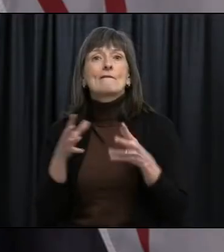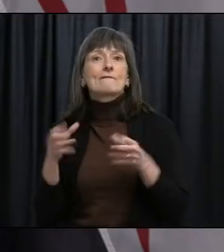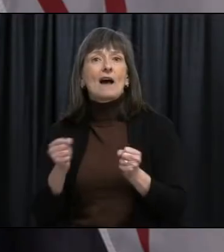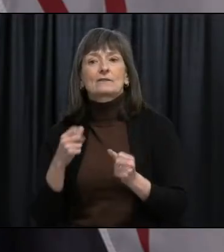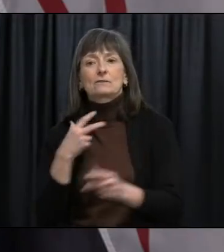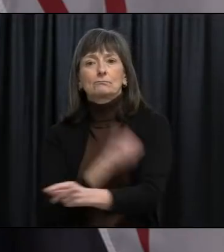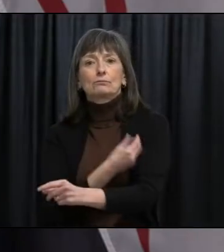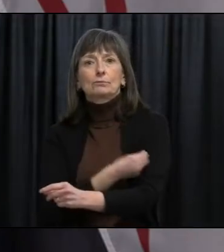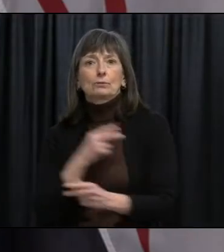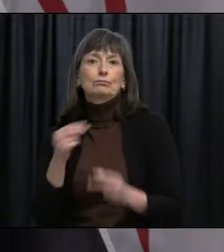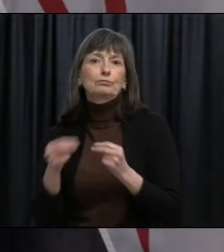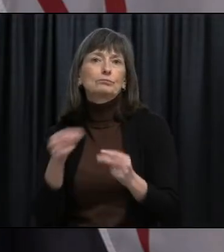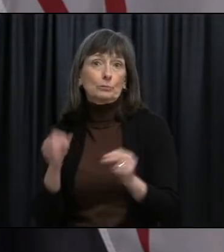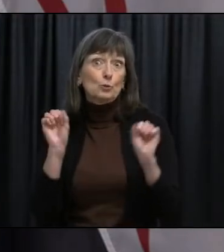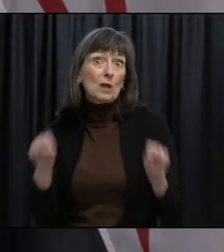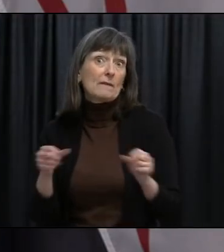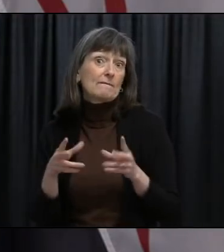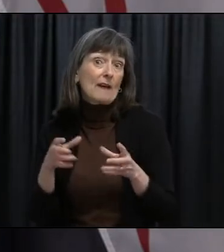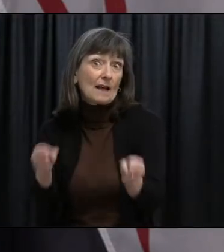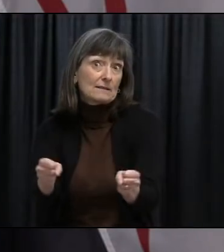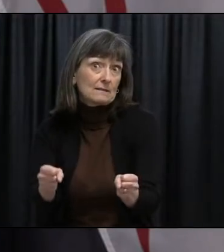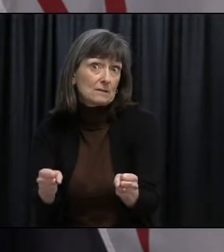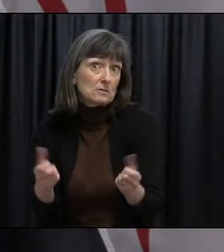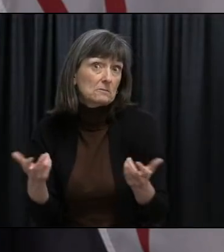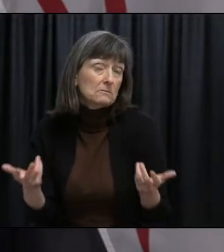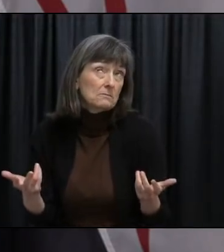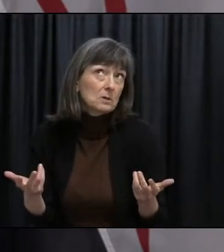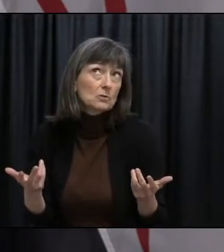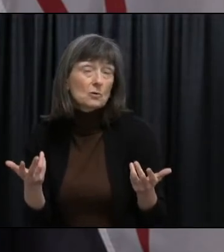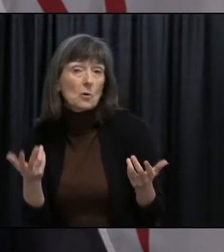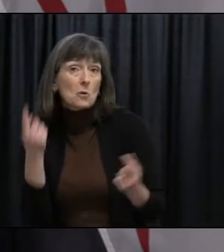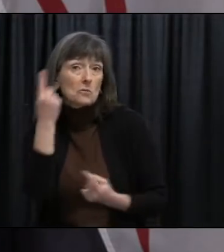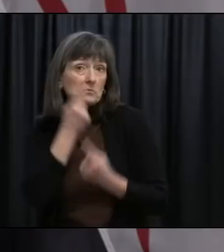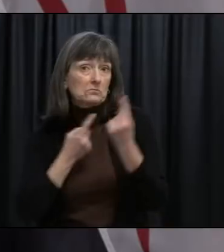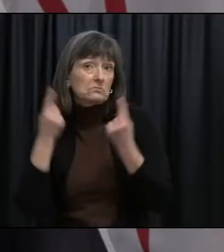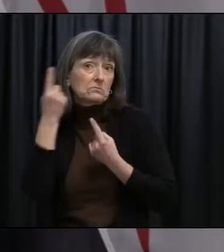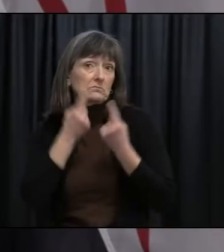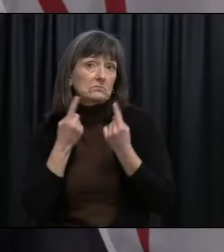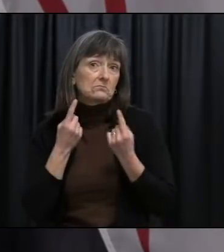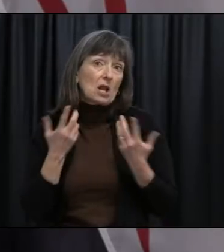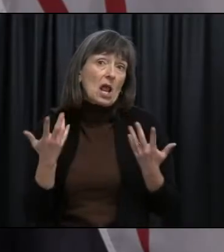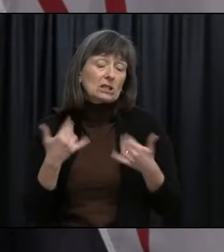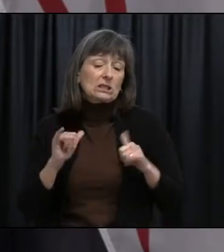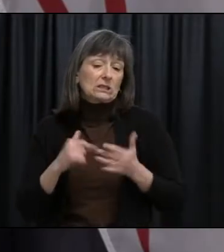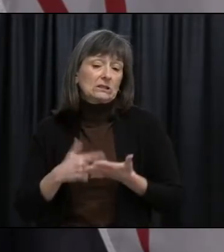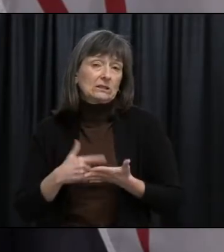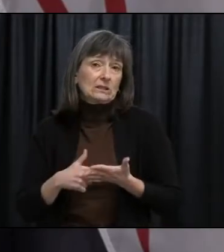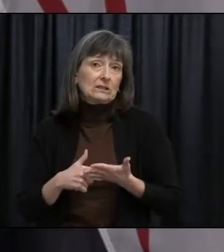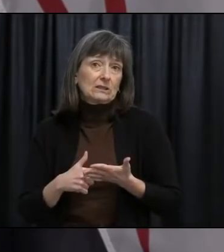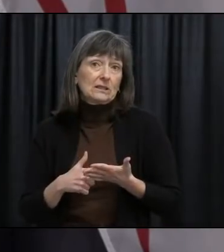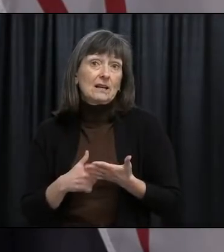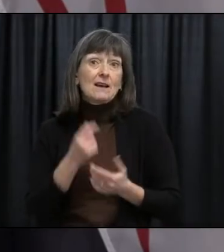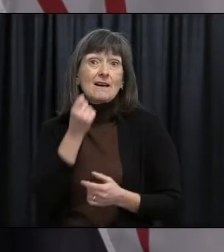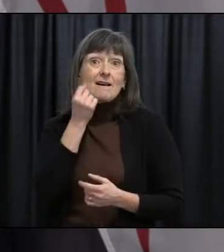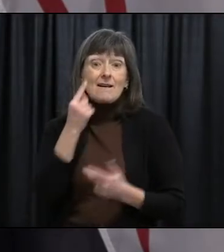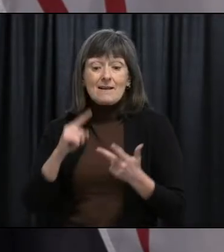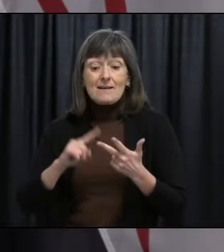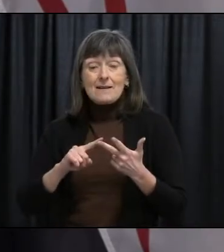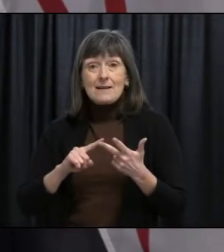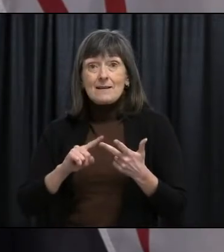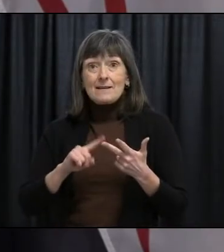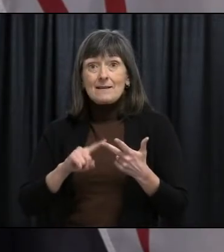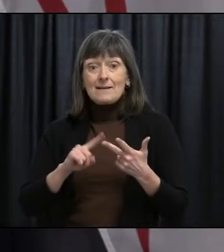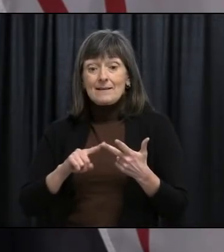So, there's a lot to consider, but it's still better than not being protected,